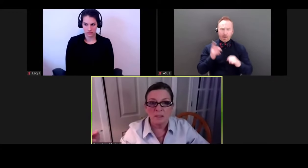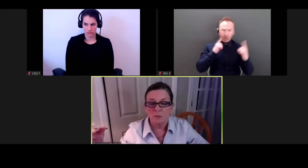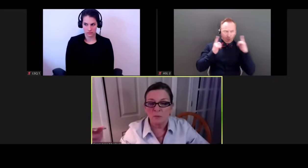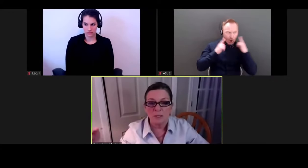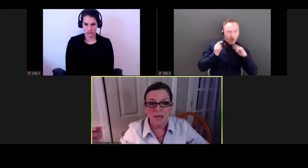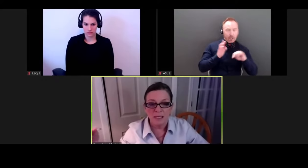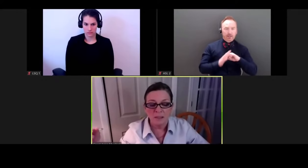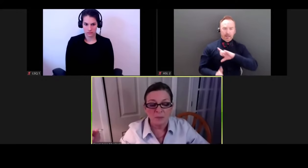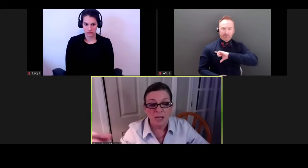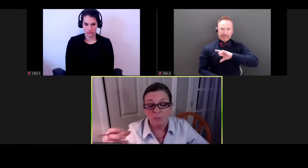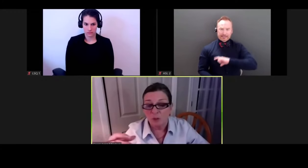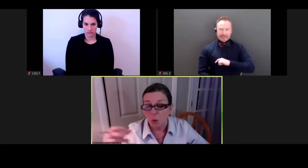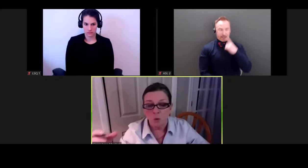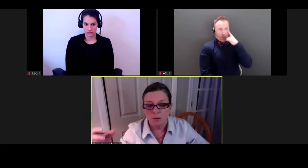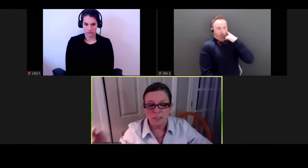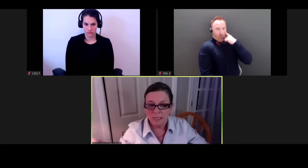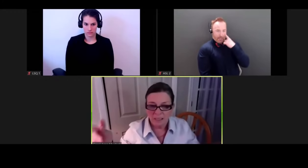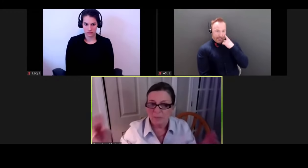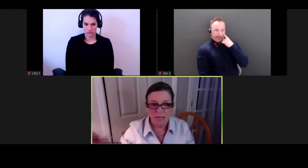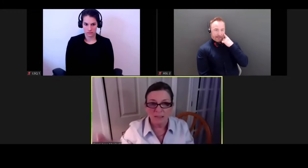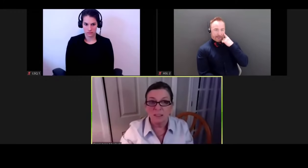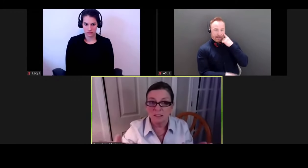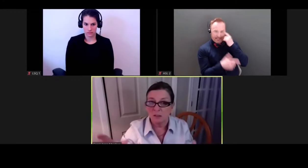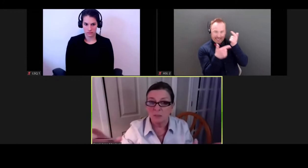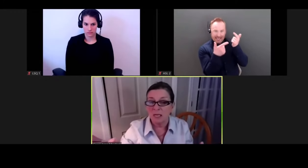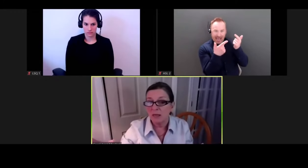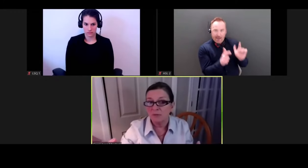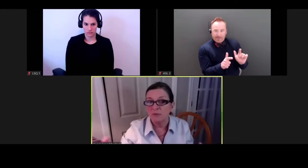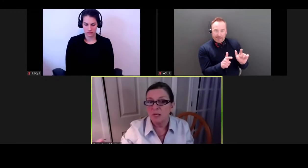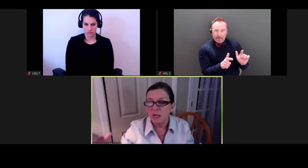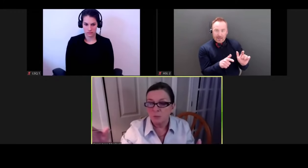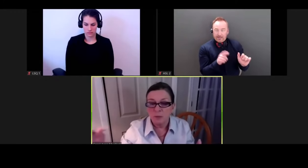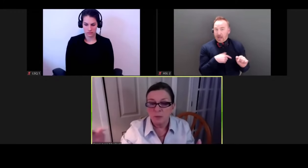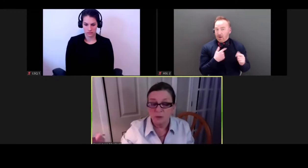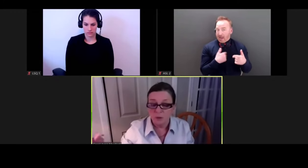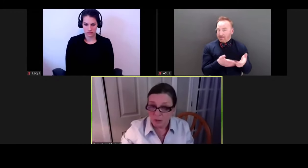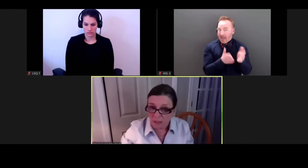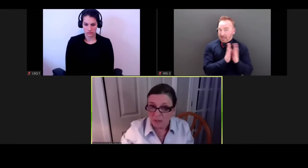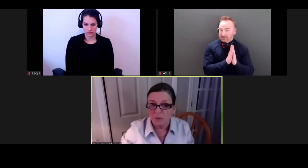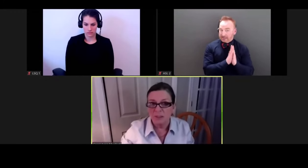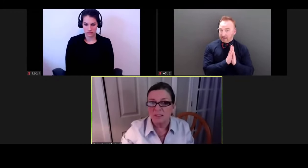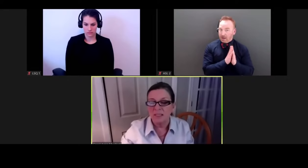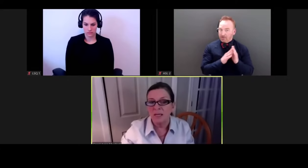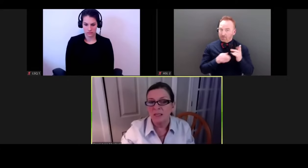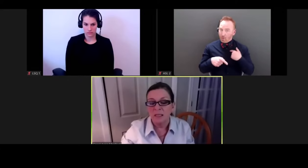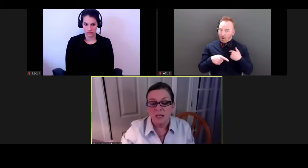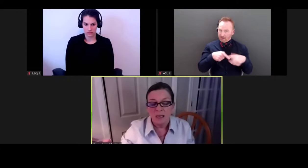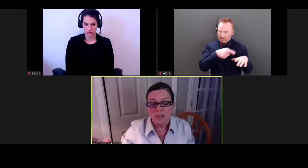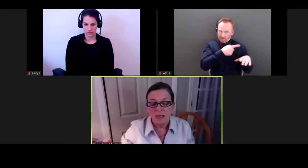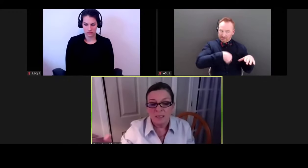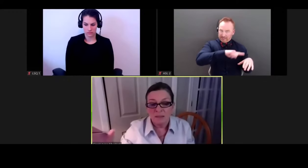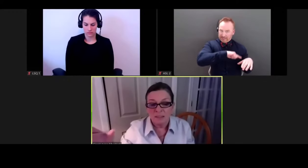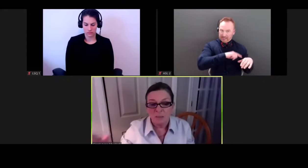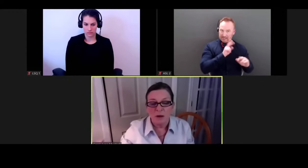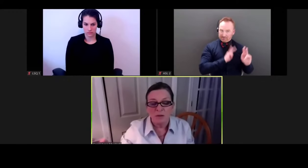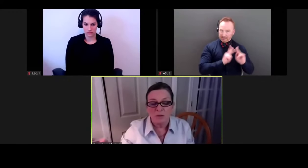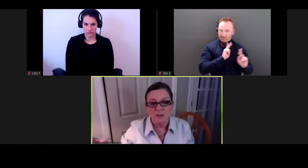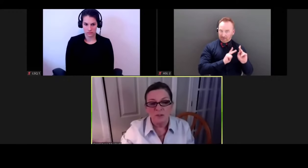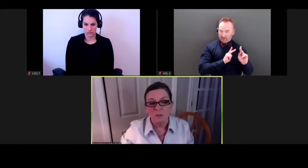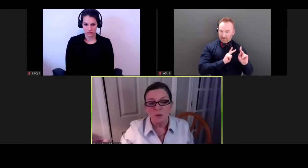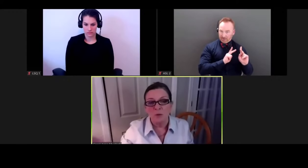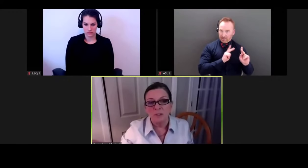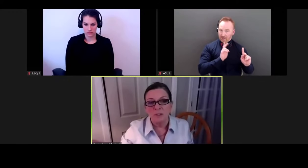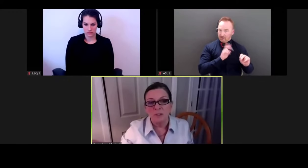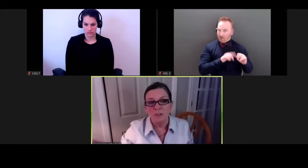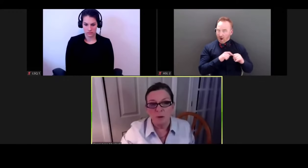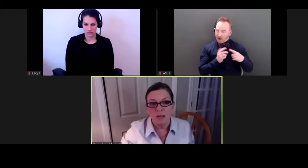witnessing criminal acts, but have been told, and I'm asking this on behalf of residents who are talking about this, and that some of the officers